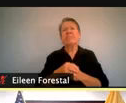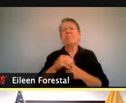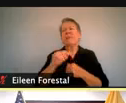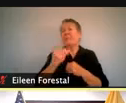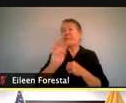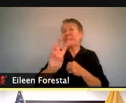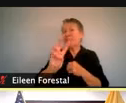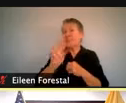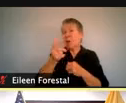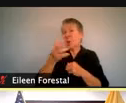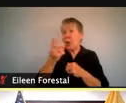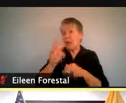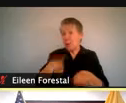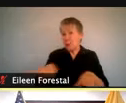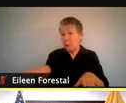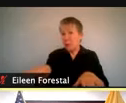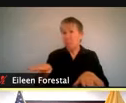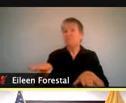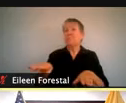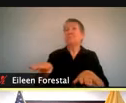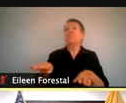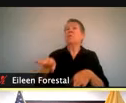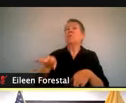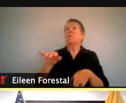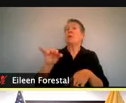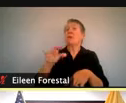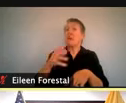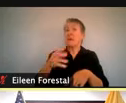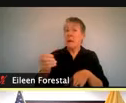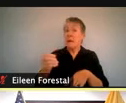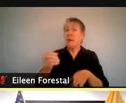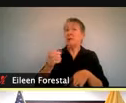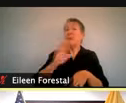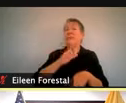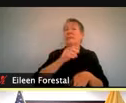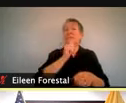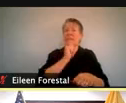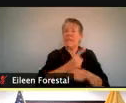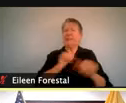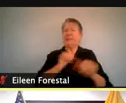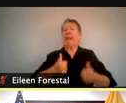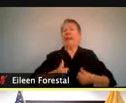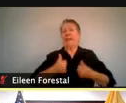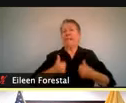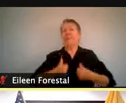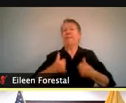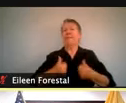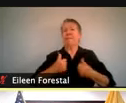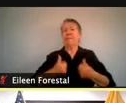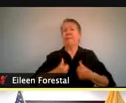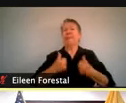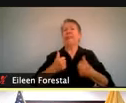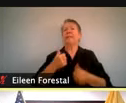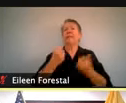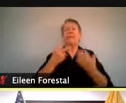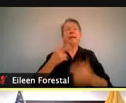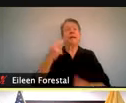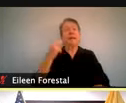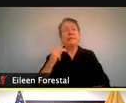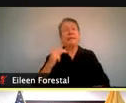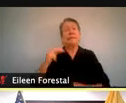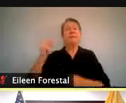great-grandchildren. Sal also leaves his sister Rita and many nieces, nephews, and cousins. And he also leaves his